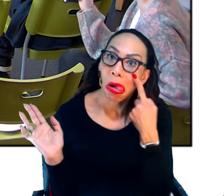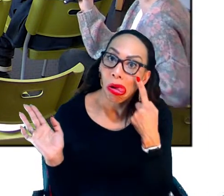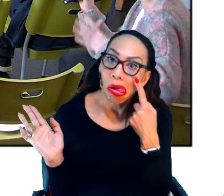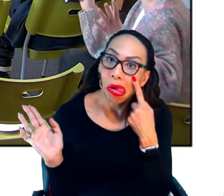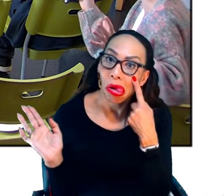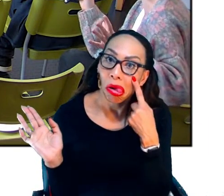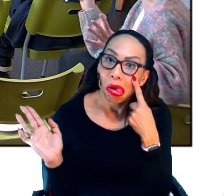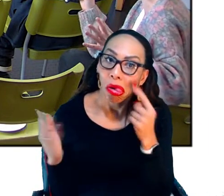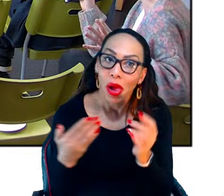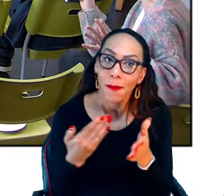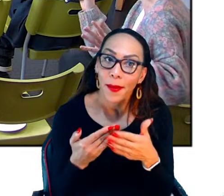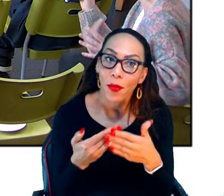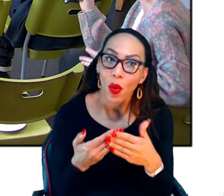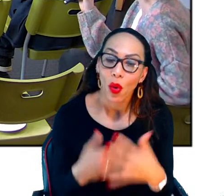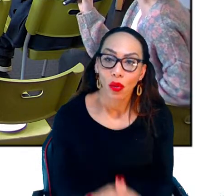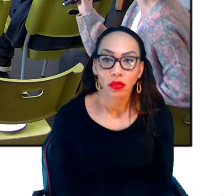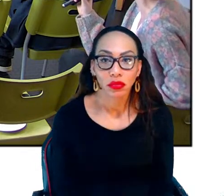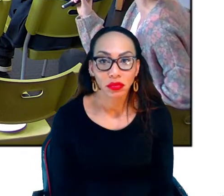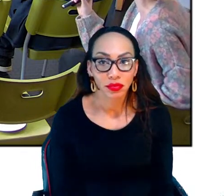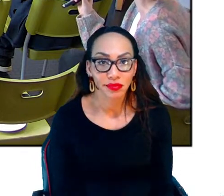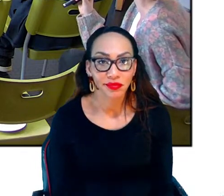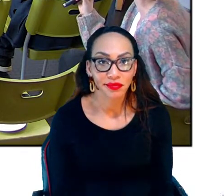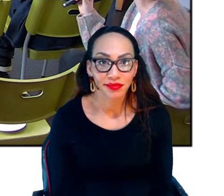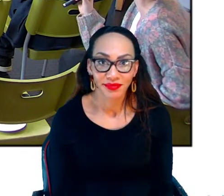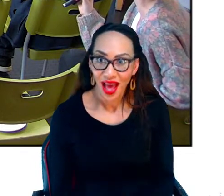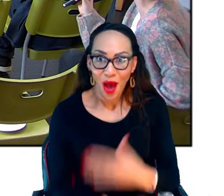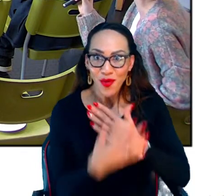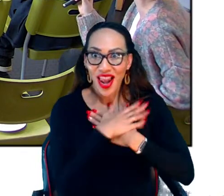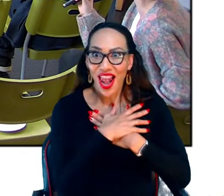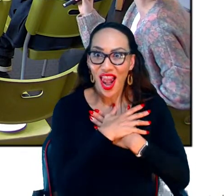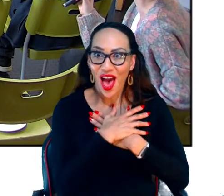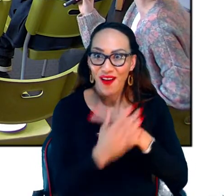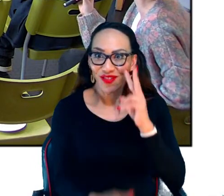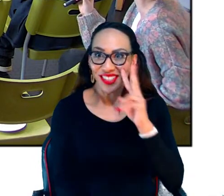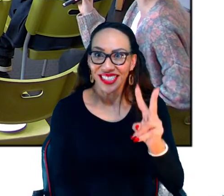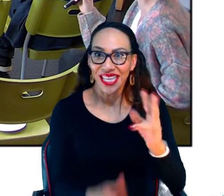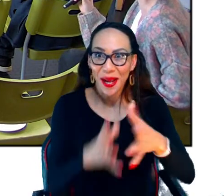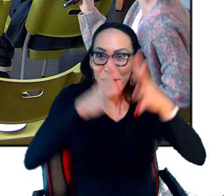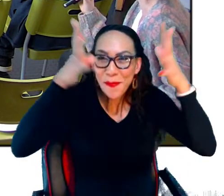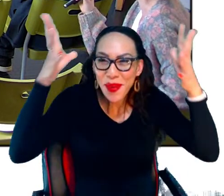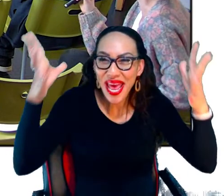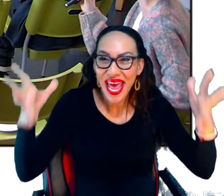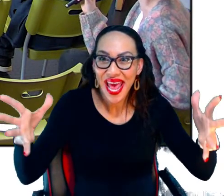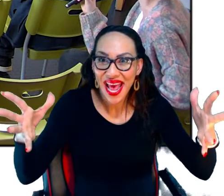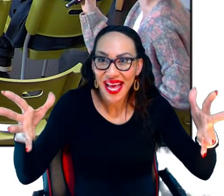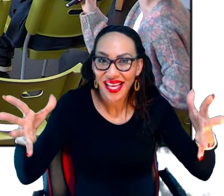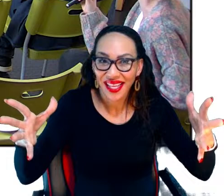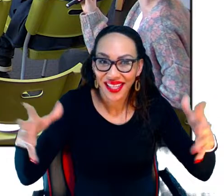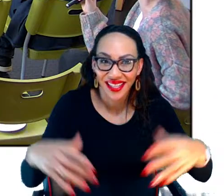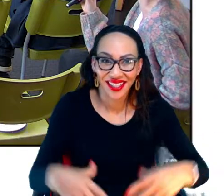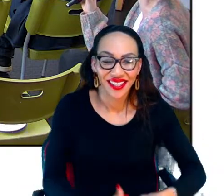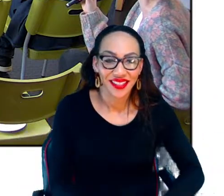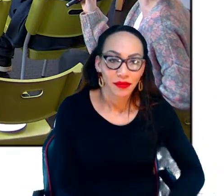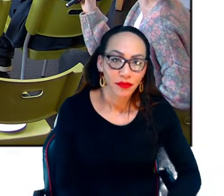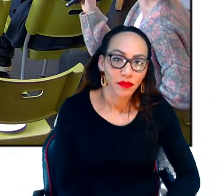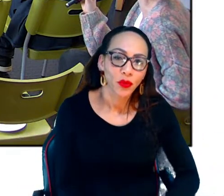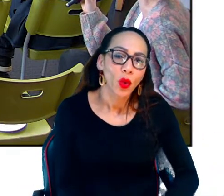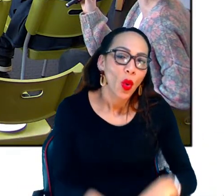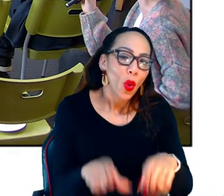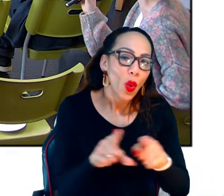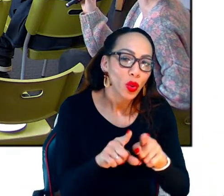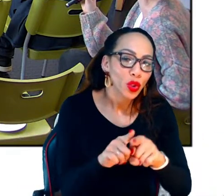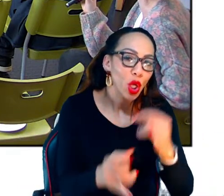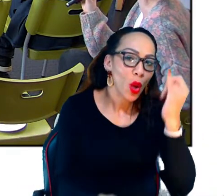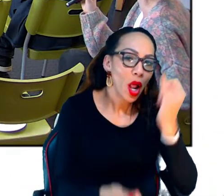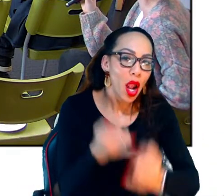I'd also love to see them really big, and then just on that last point, I wonder if there's a similar approach that you